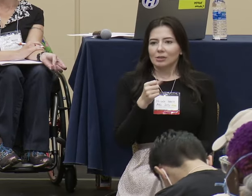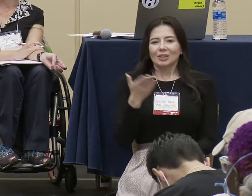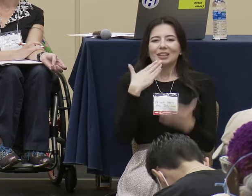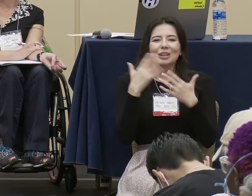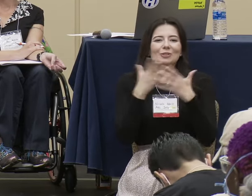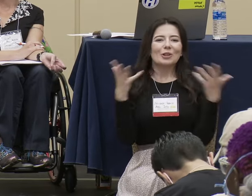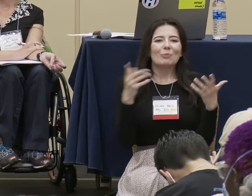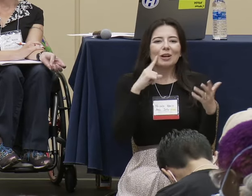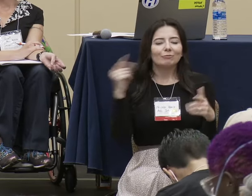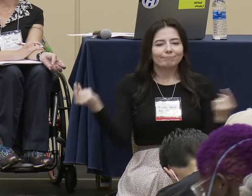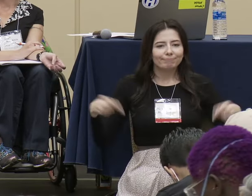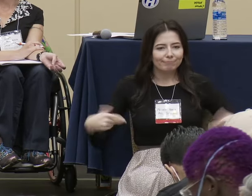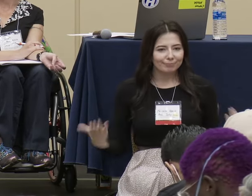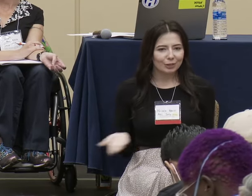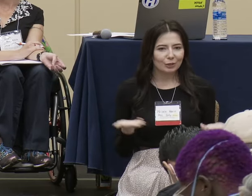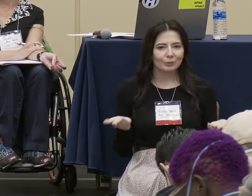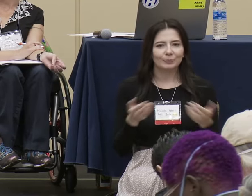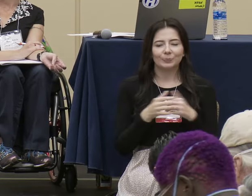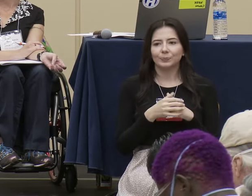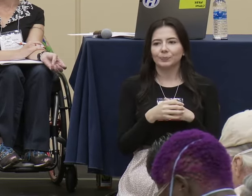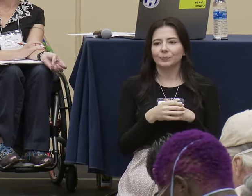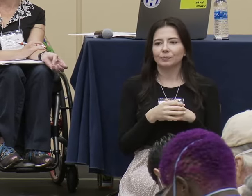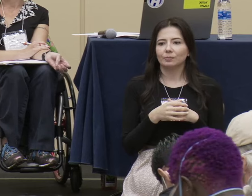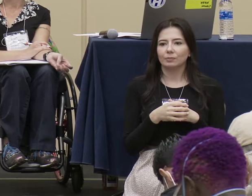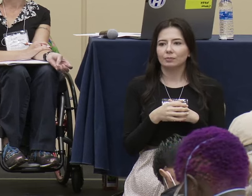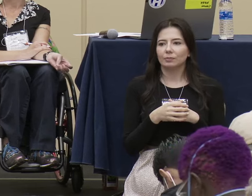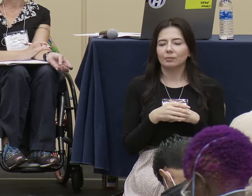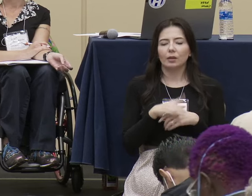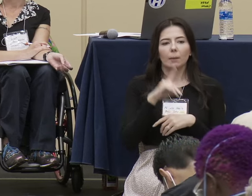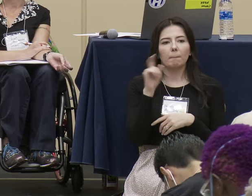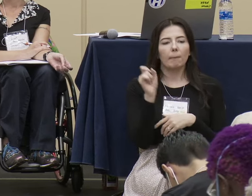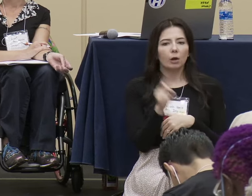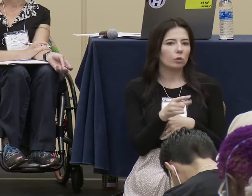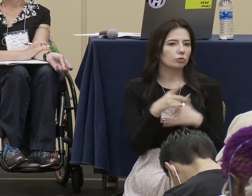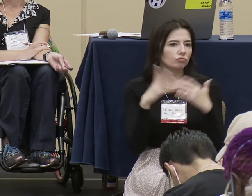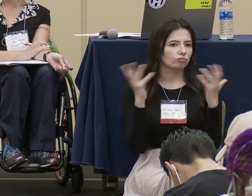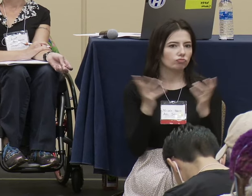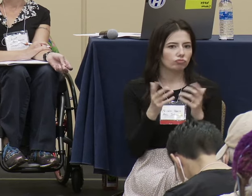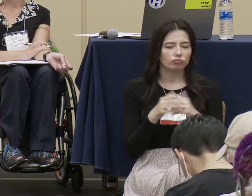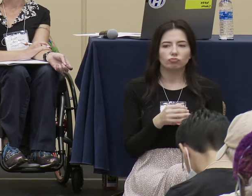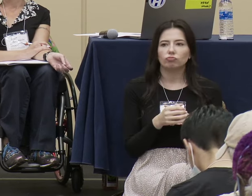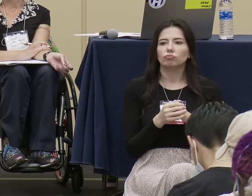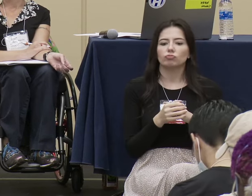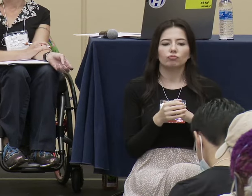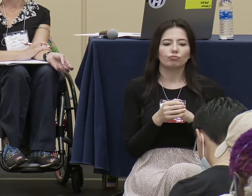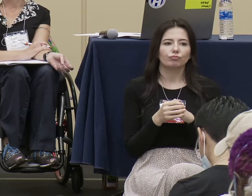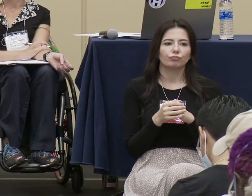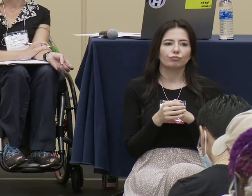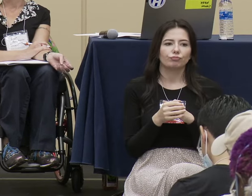thank you so much for being here. So my question is,